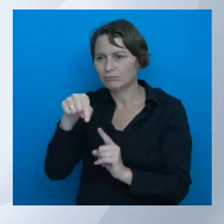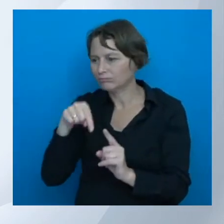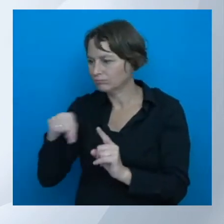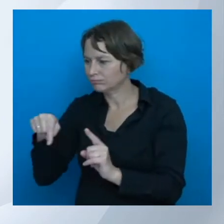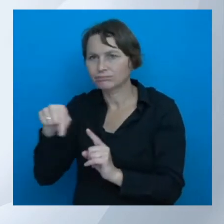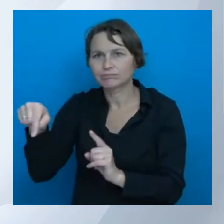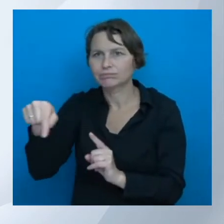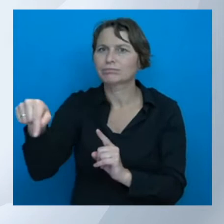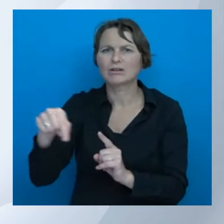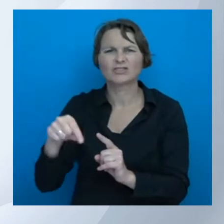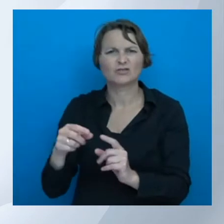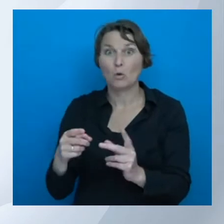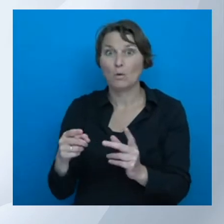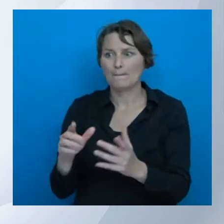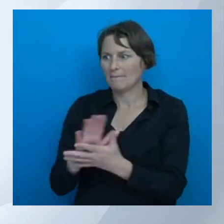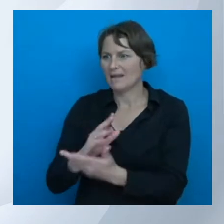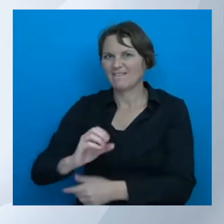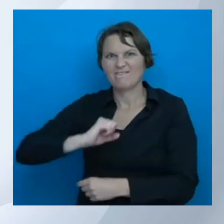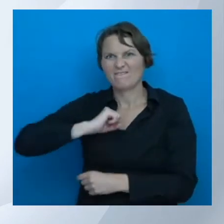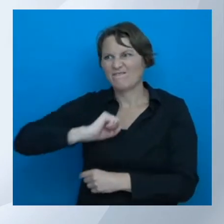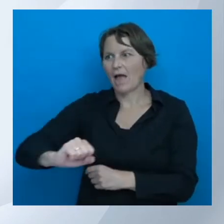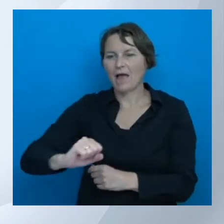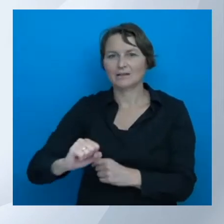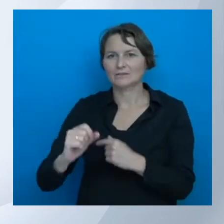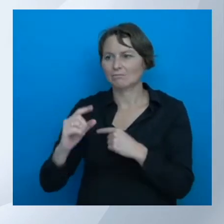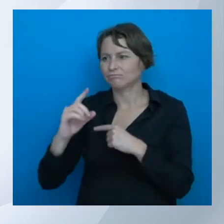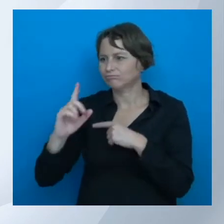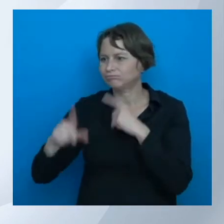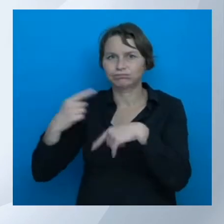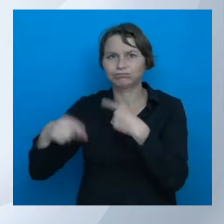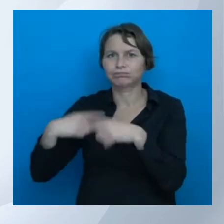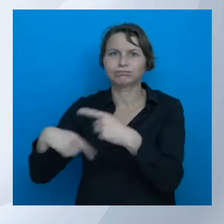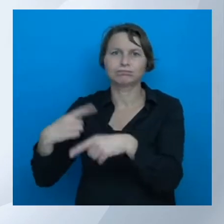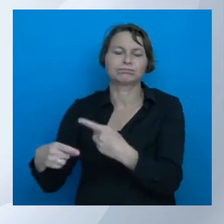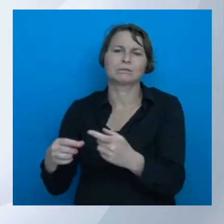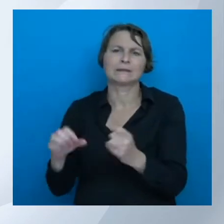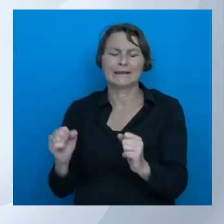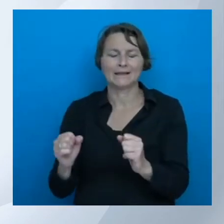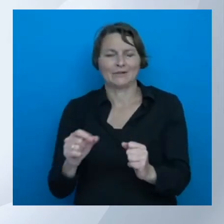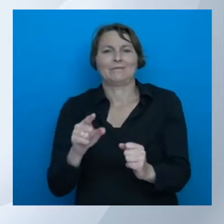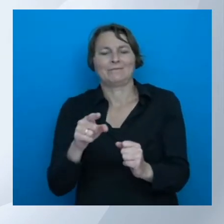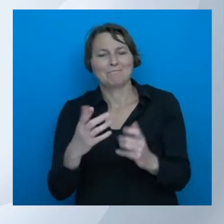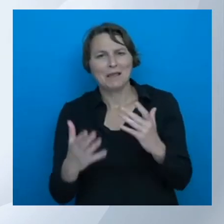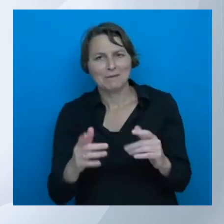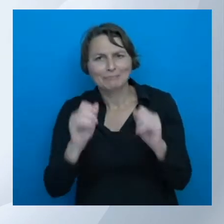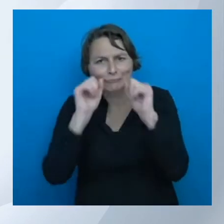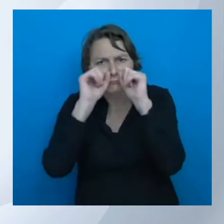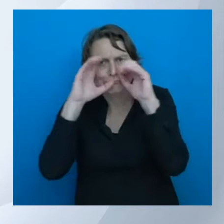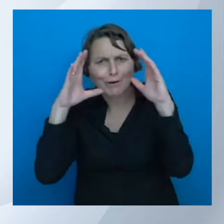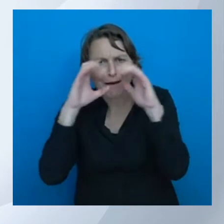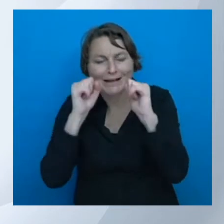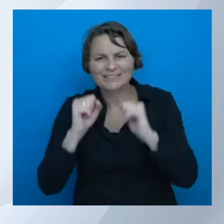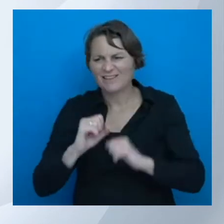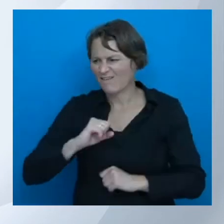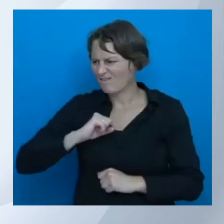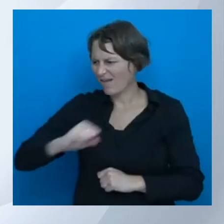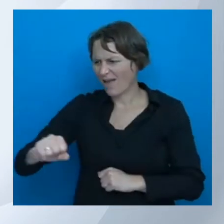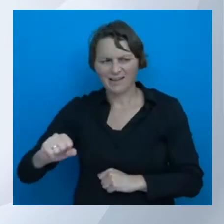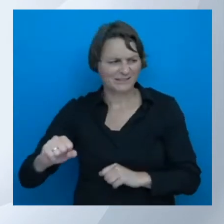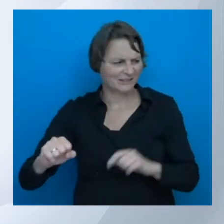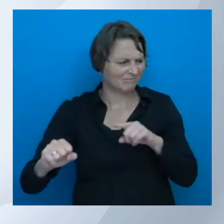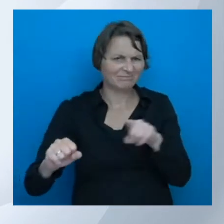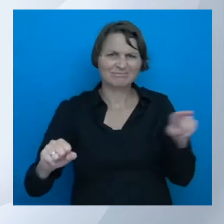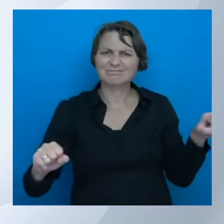point, something that you weren't quite expecting to hear. Why would this be potentially faster than another solution? Well,